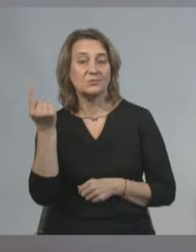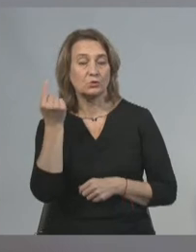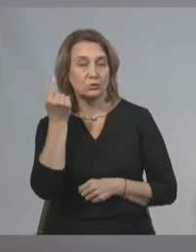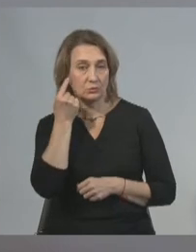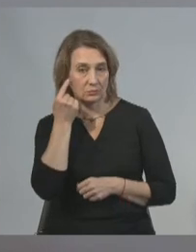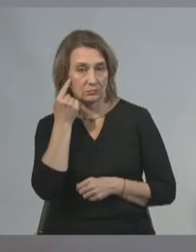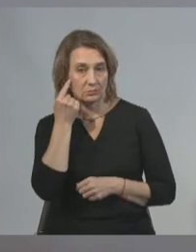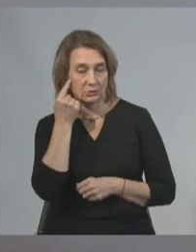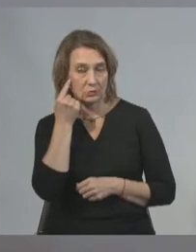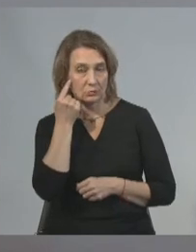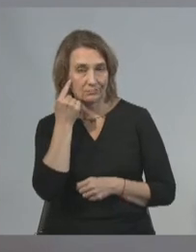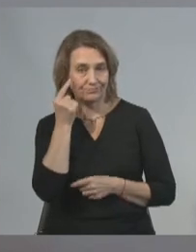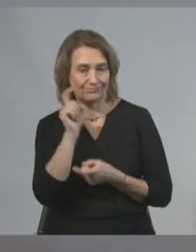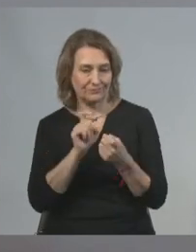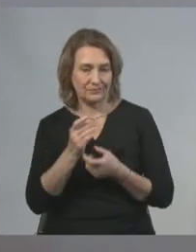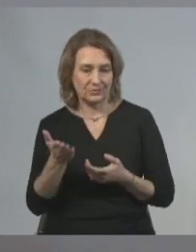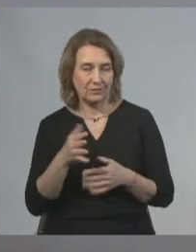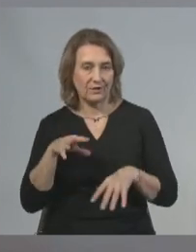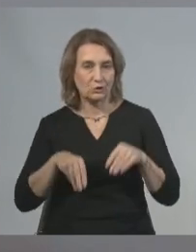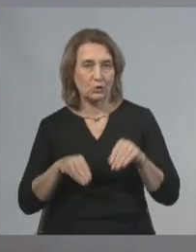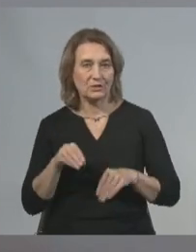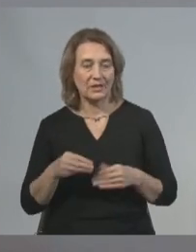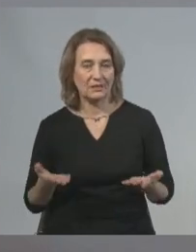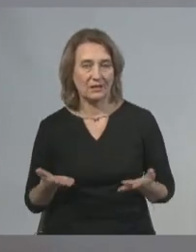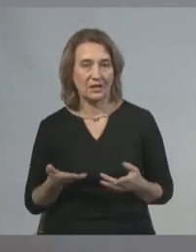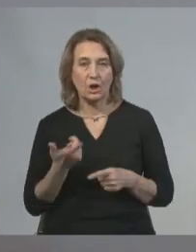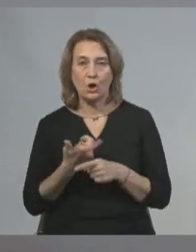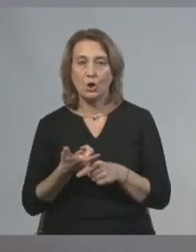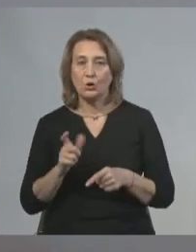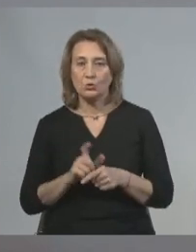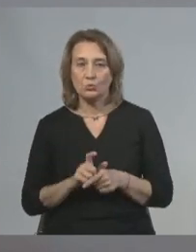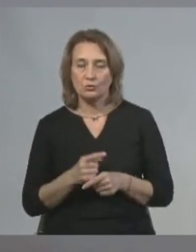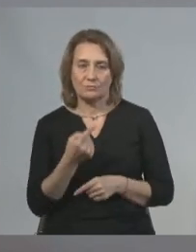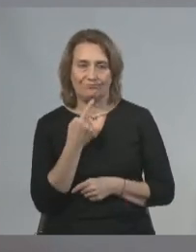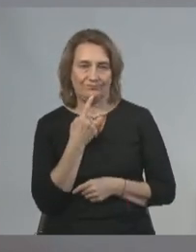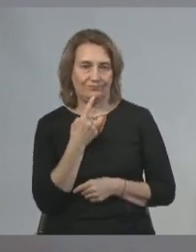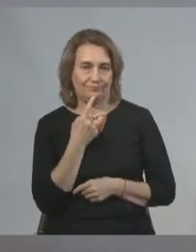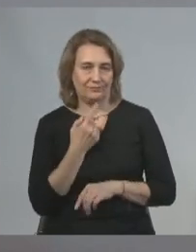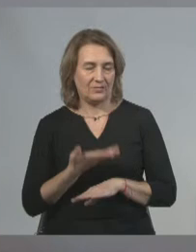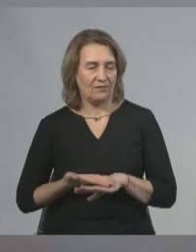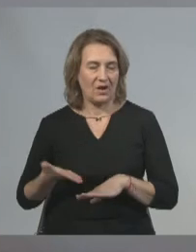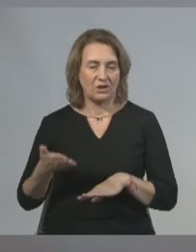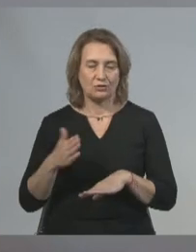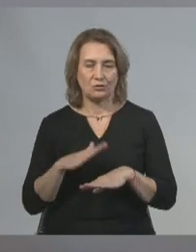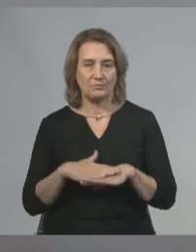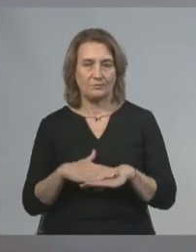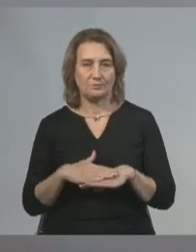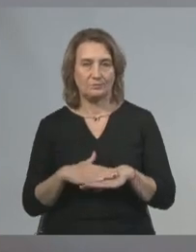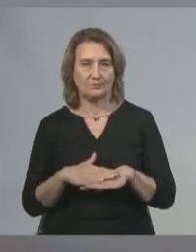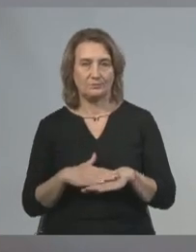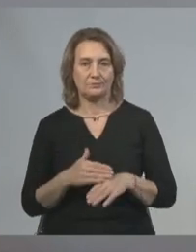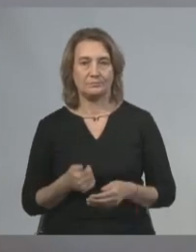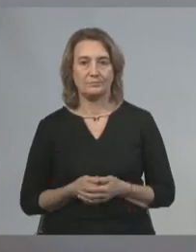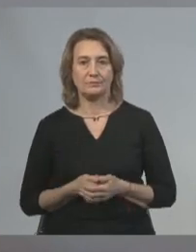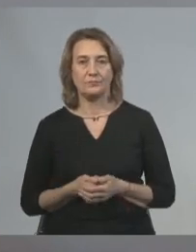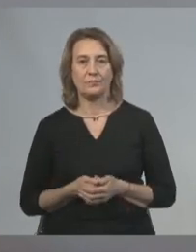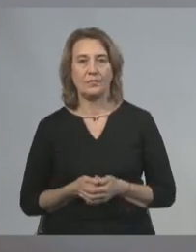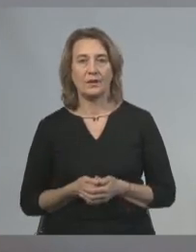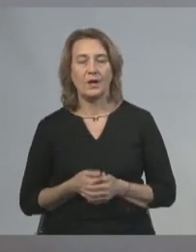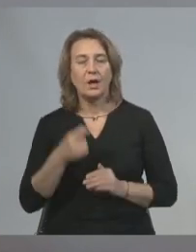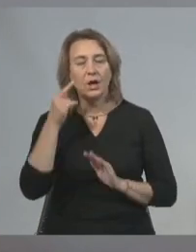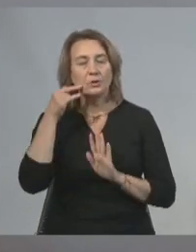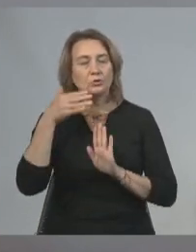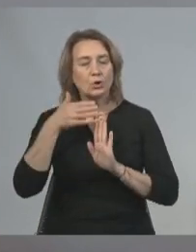violence point of view and as a reporter i was thinking okay what we should do now because uh all